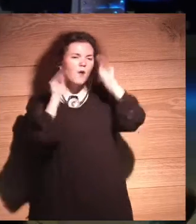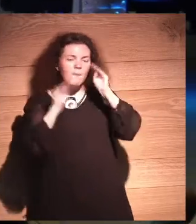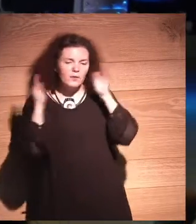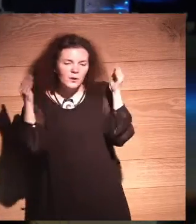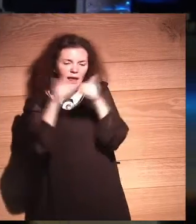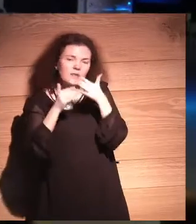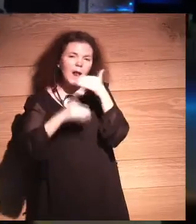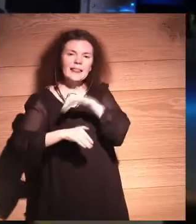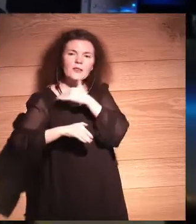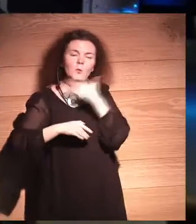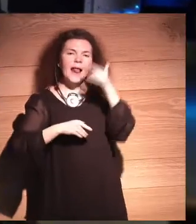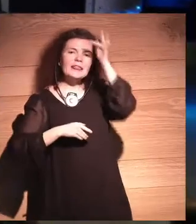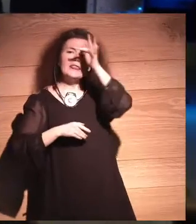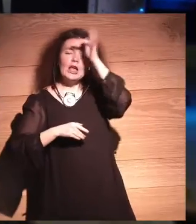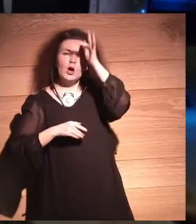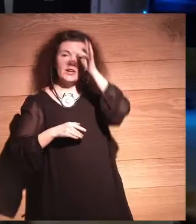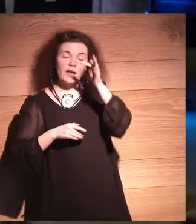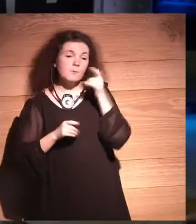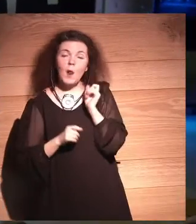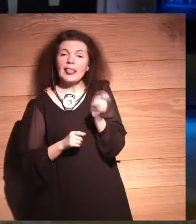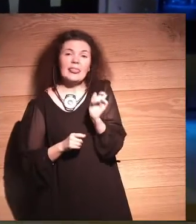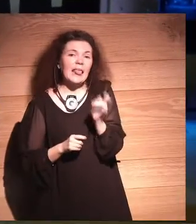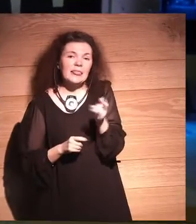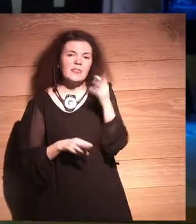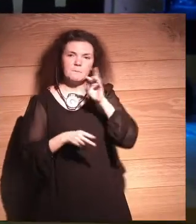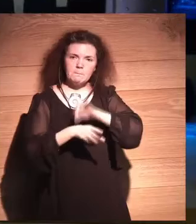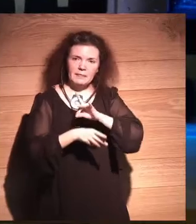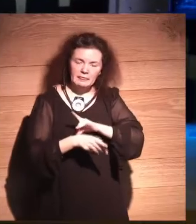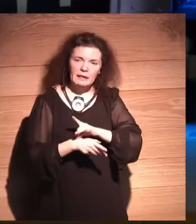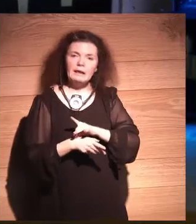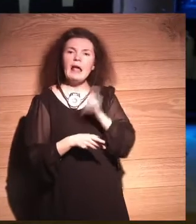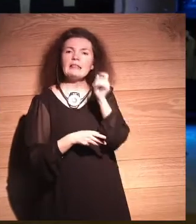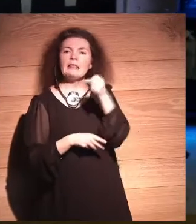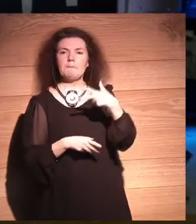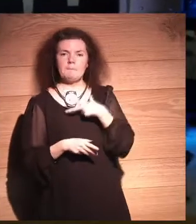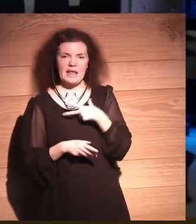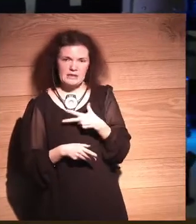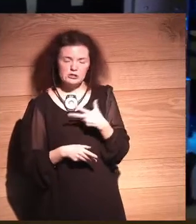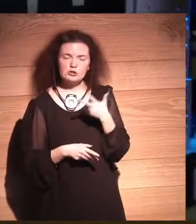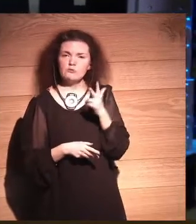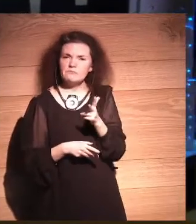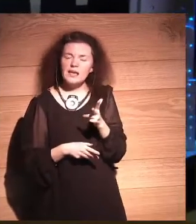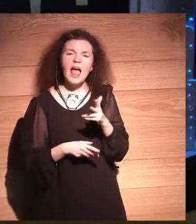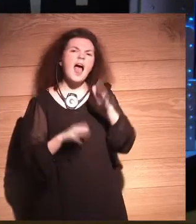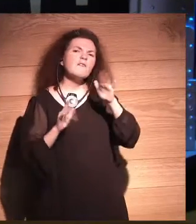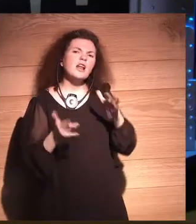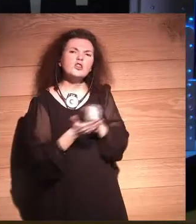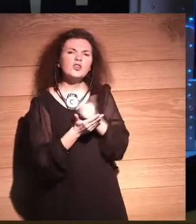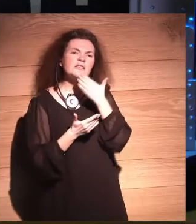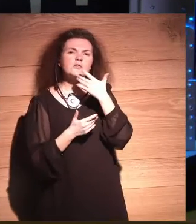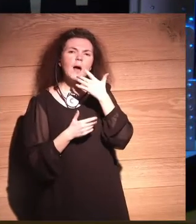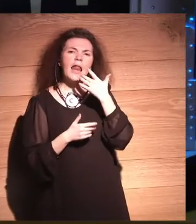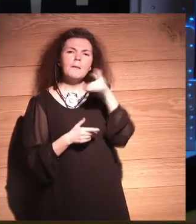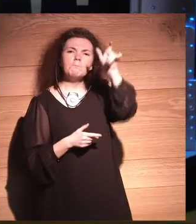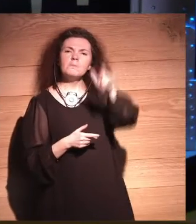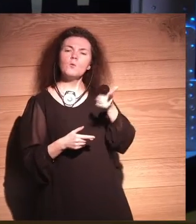same trend we've seen in medicine and law and other places to make it more academic, more elite, more truly, quote, scientific, but